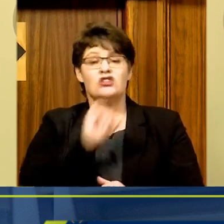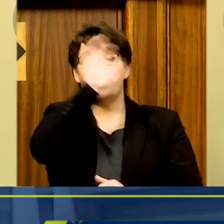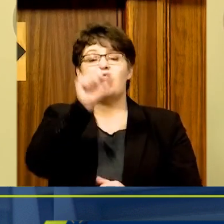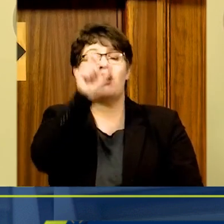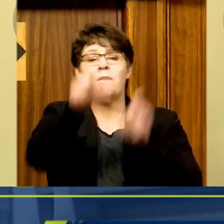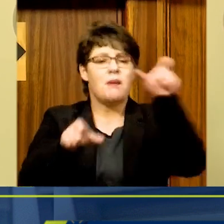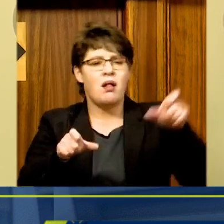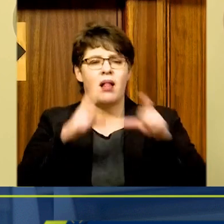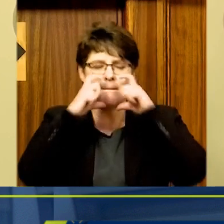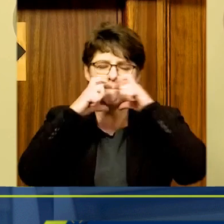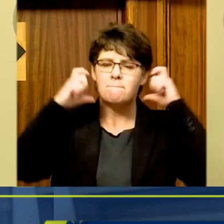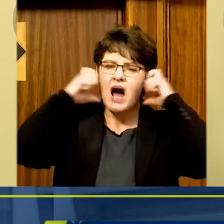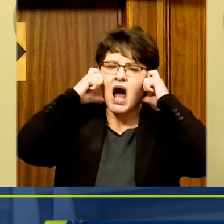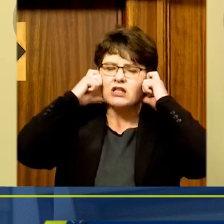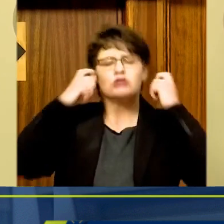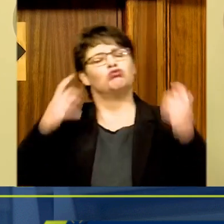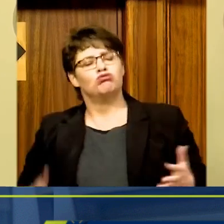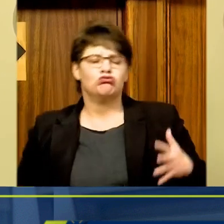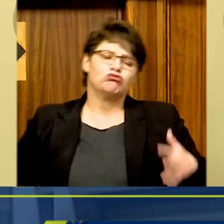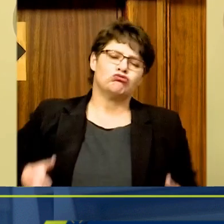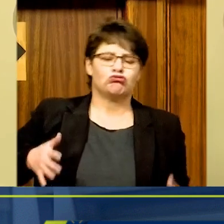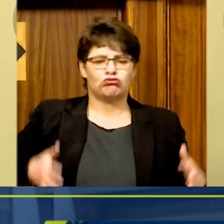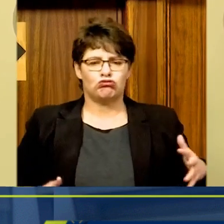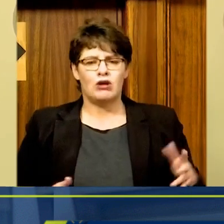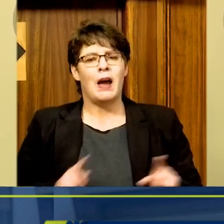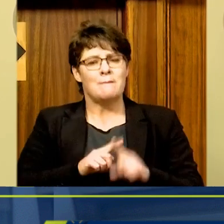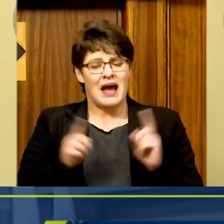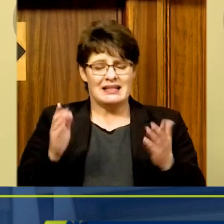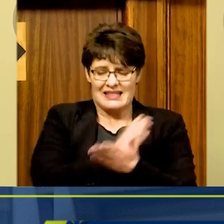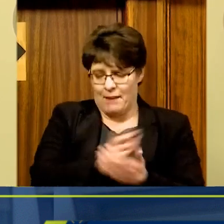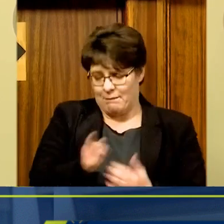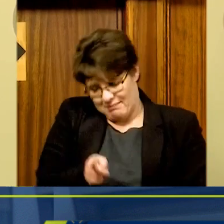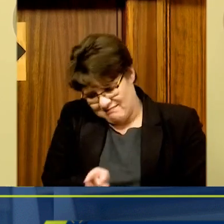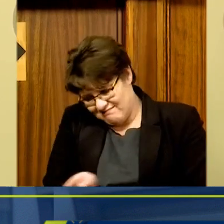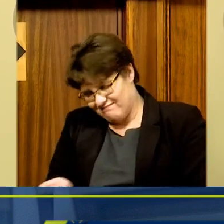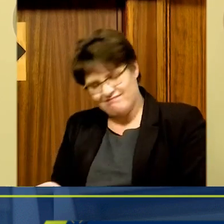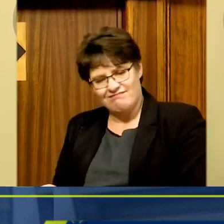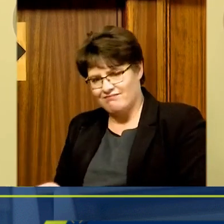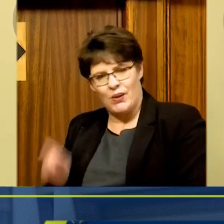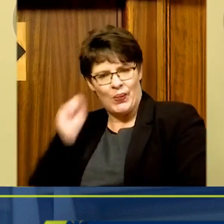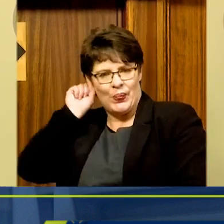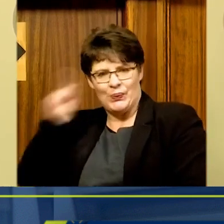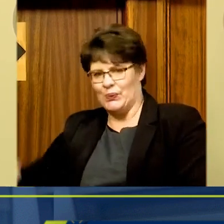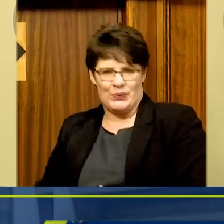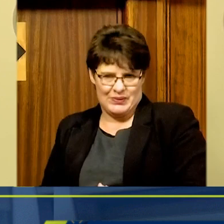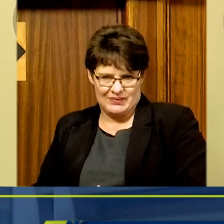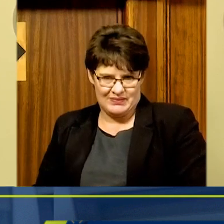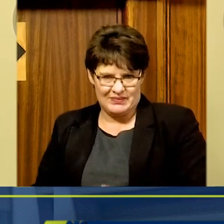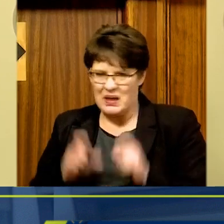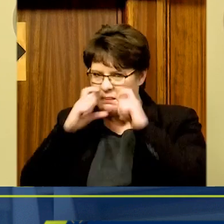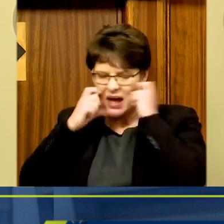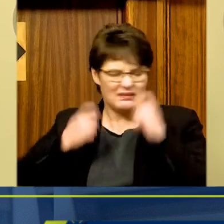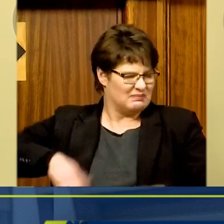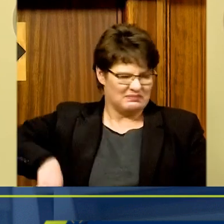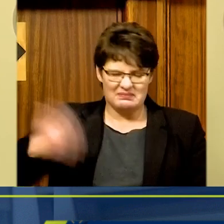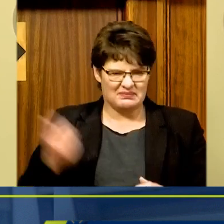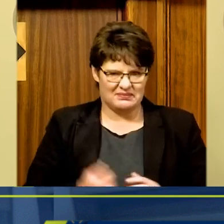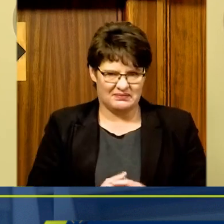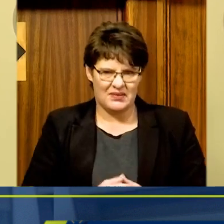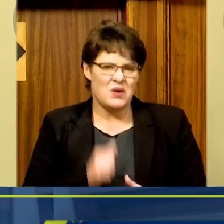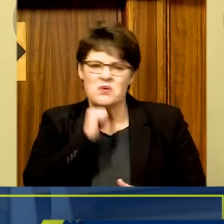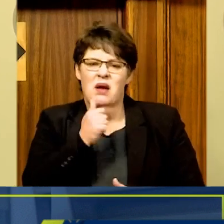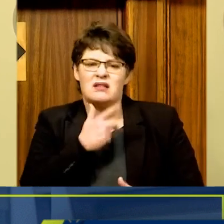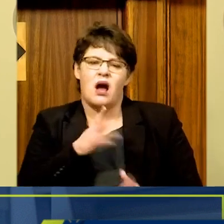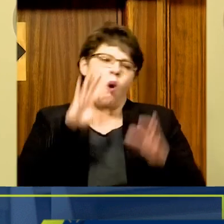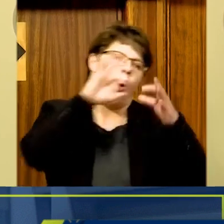Africans are wearing masks, there are, however, some amongst us who are not wearing masks when they are in